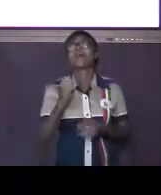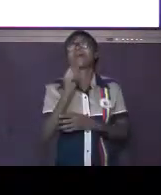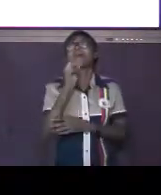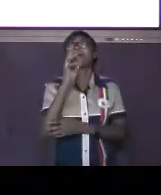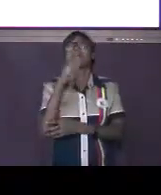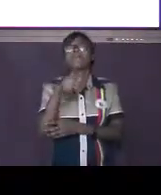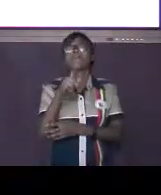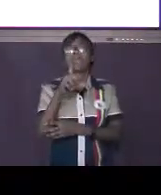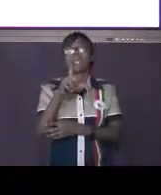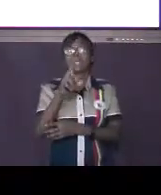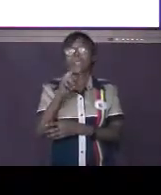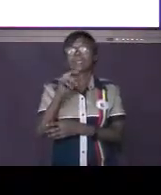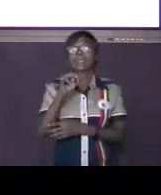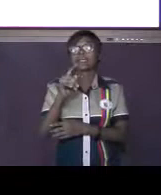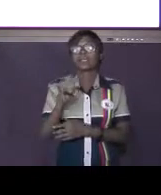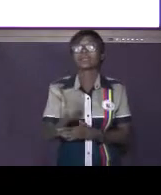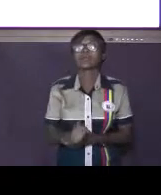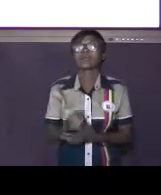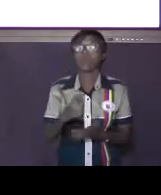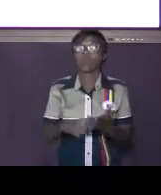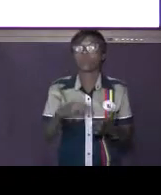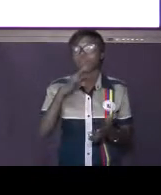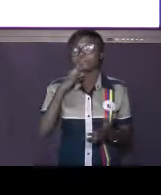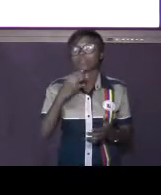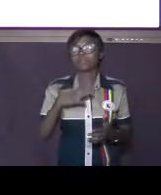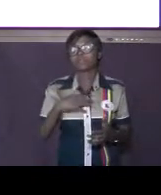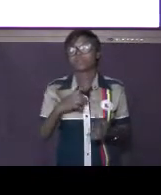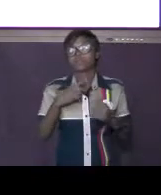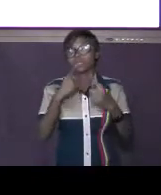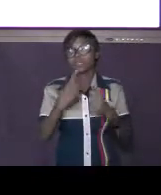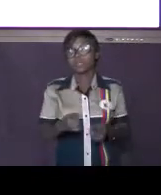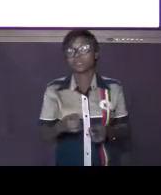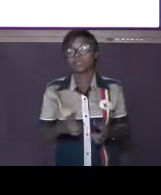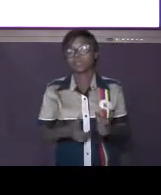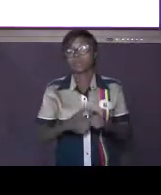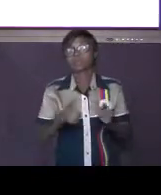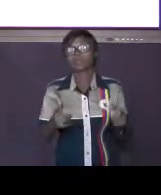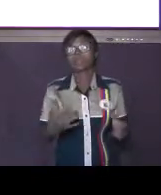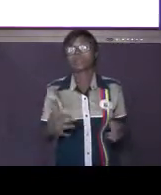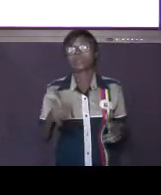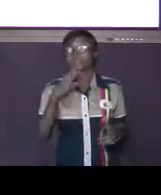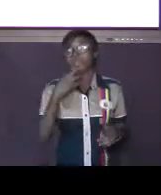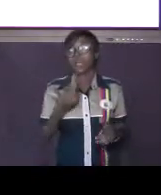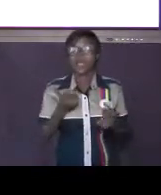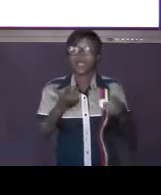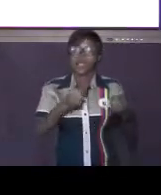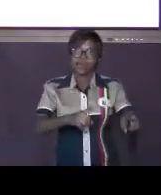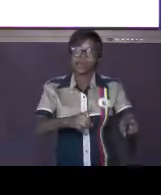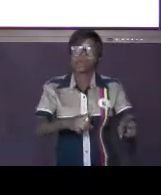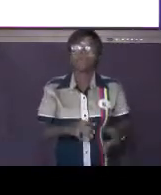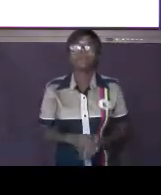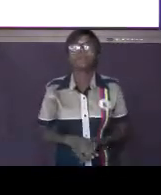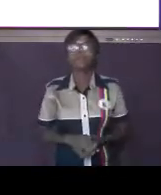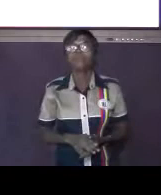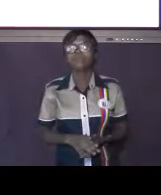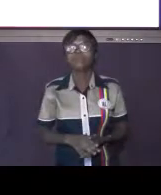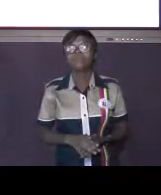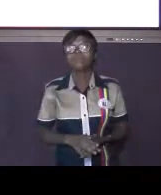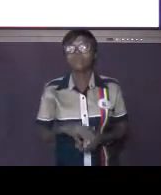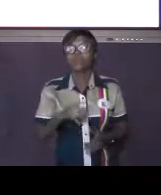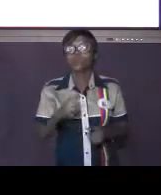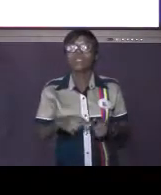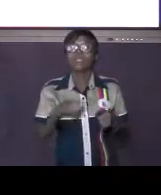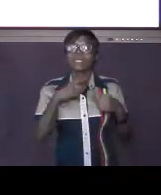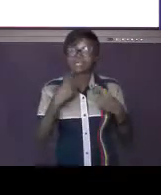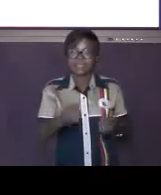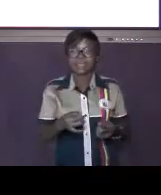Planet. In my planet, what's the response? Great things are happening. When I say great things